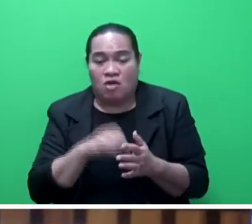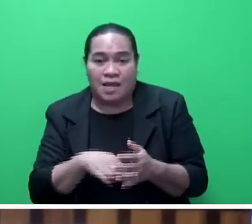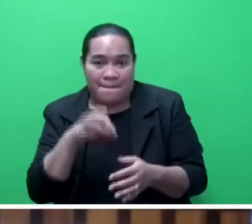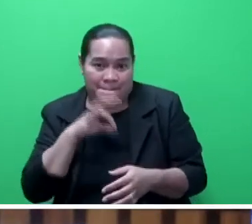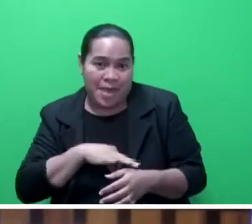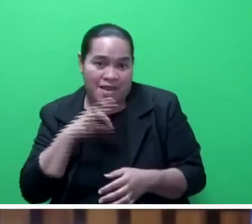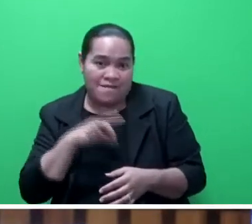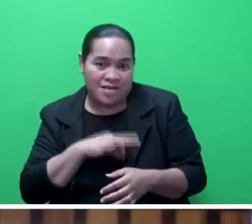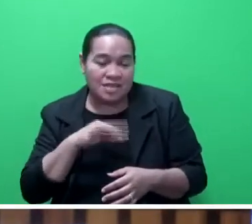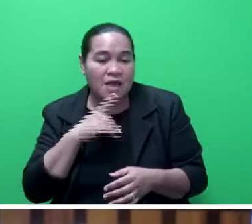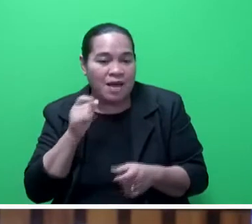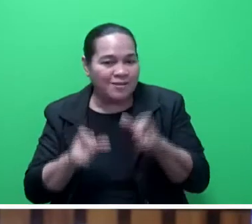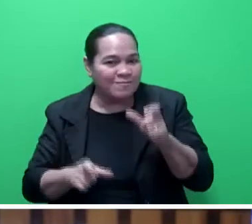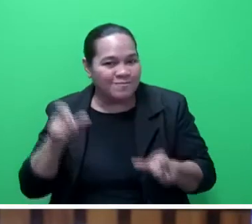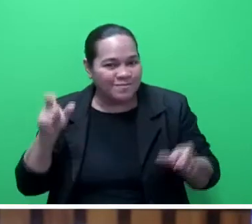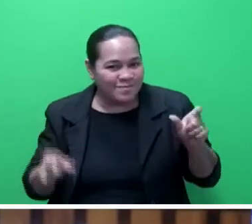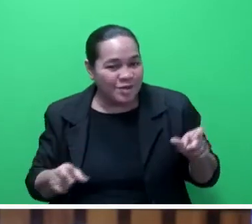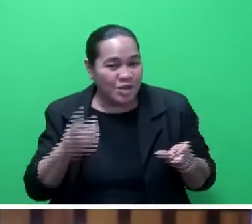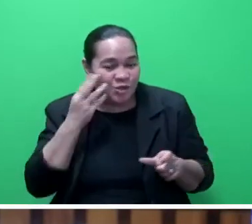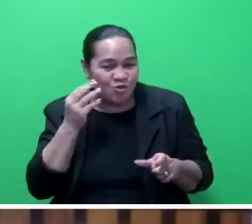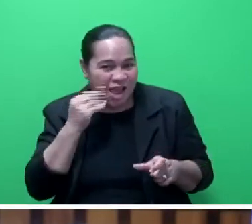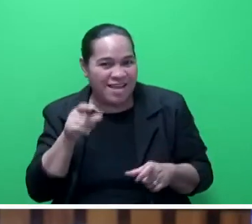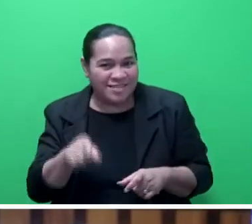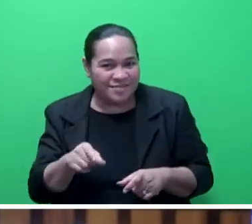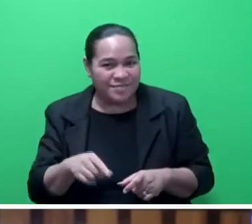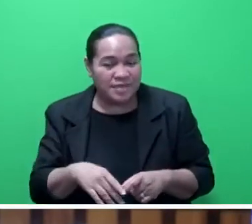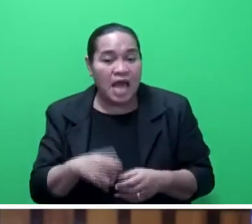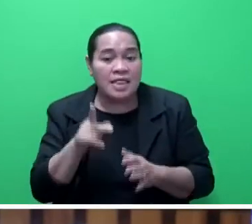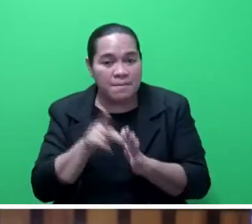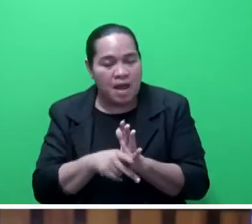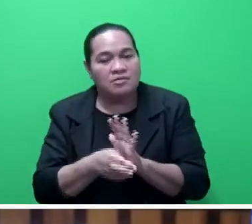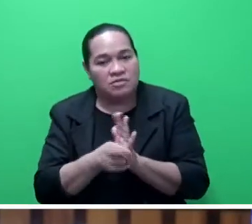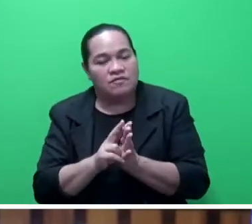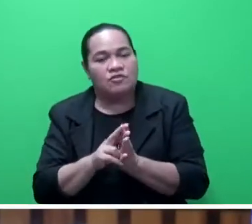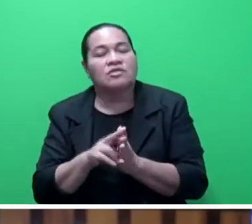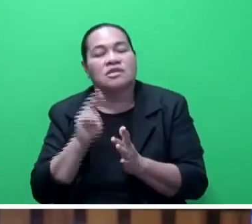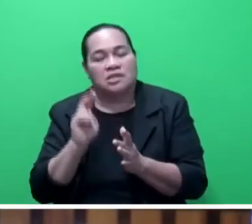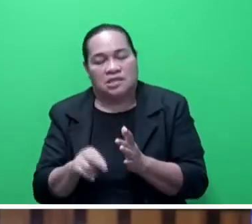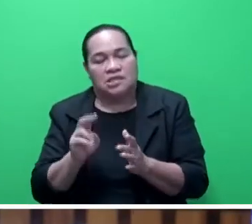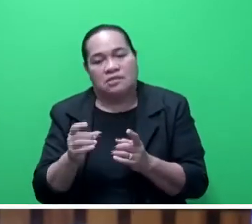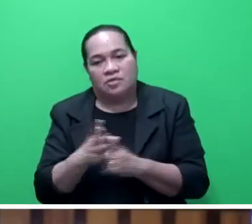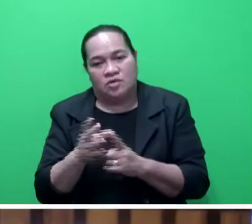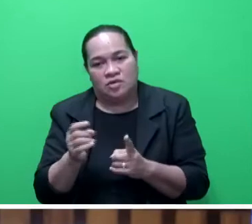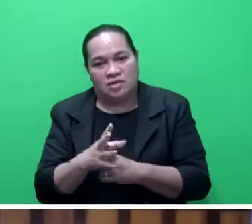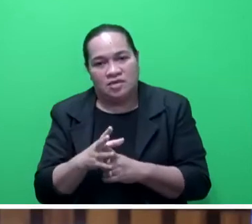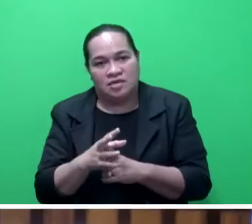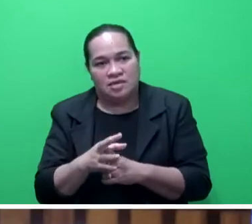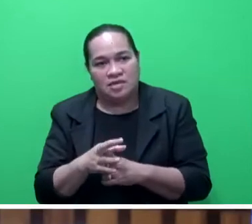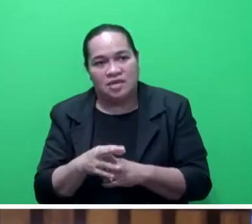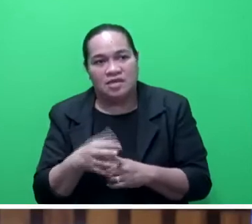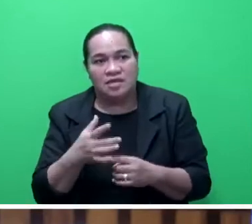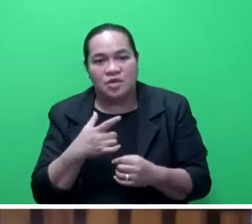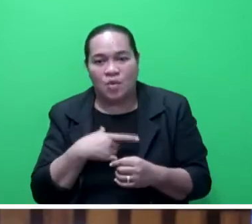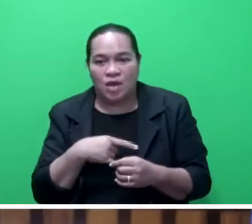by the different stakeholders in the sugar industry. Therefore, the price review is well timed for the FSC. Mr. Speaker, sir, of course, some people don't